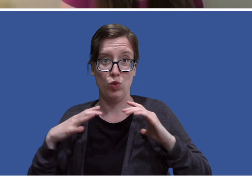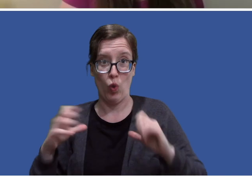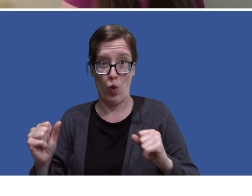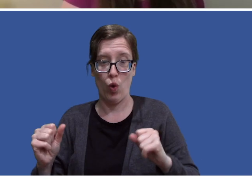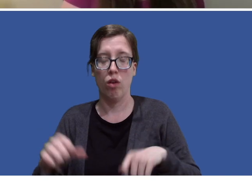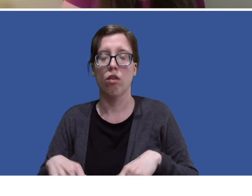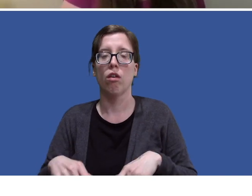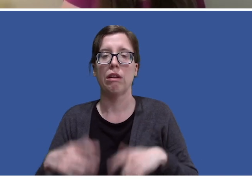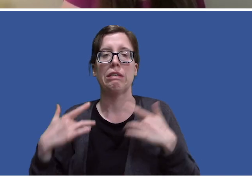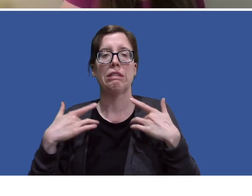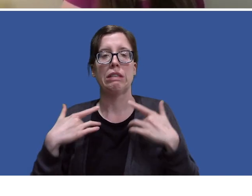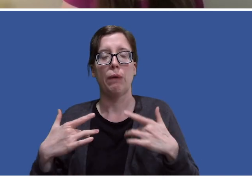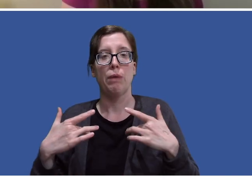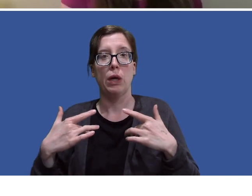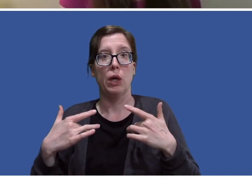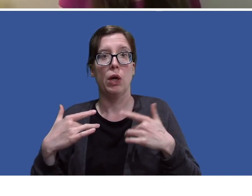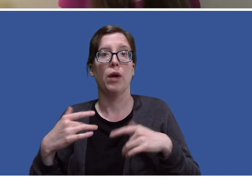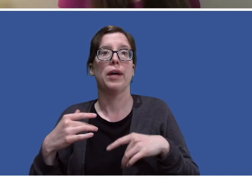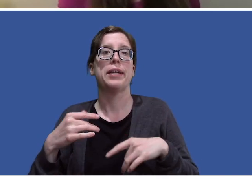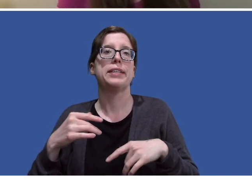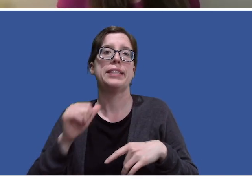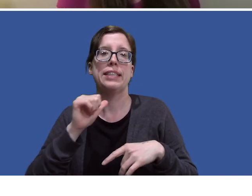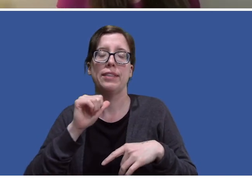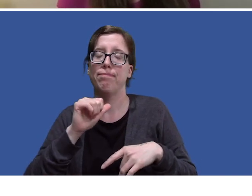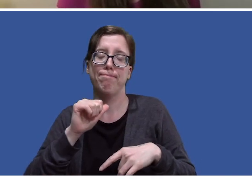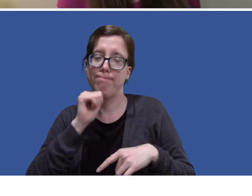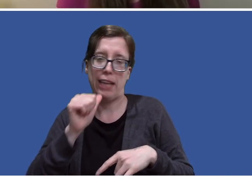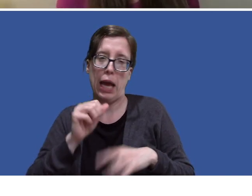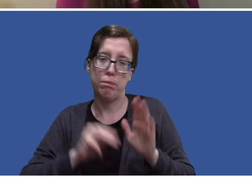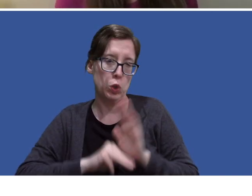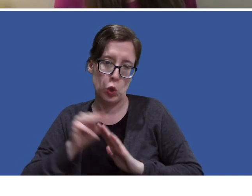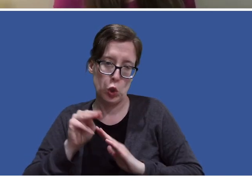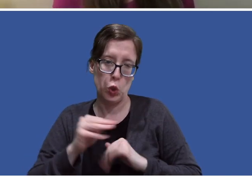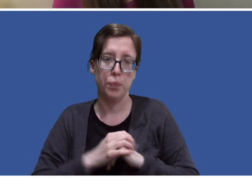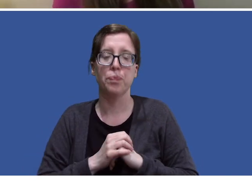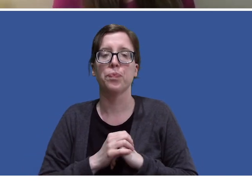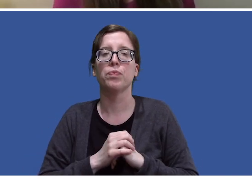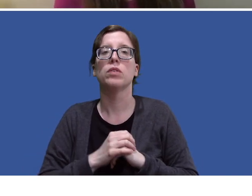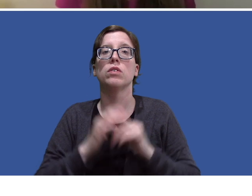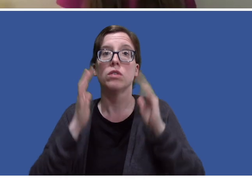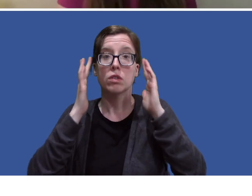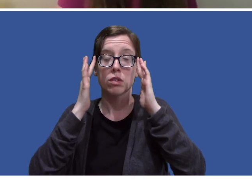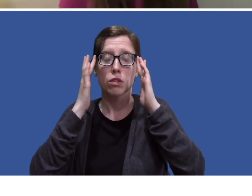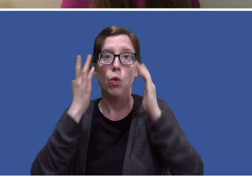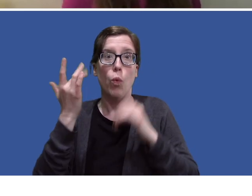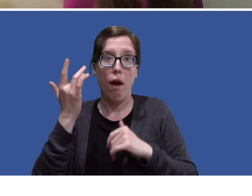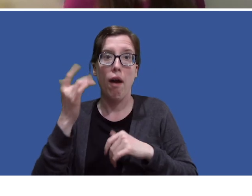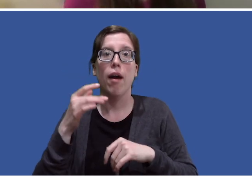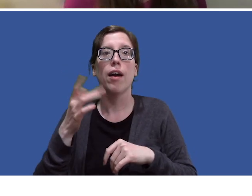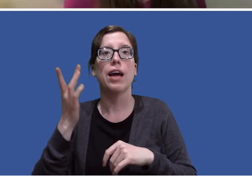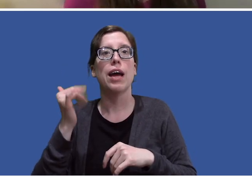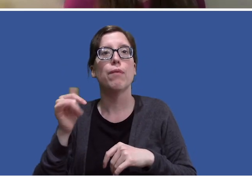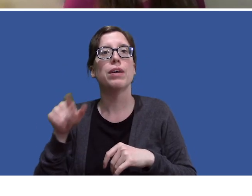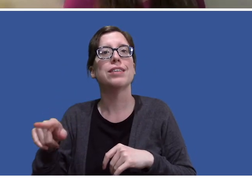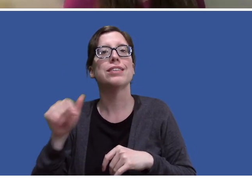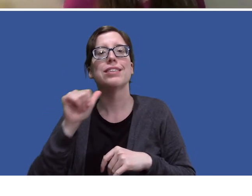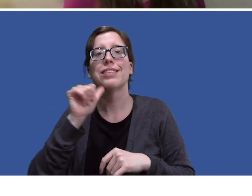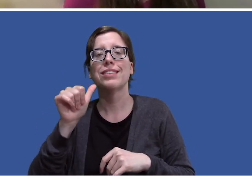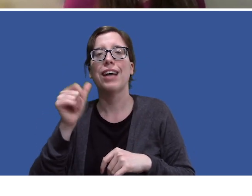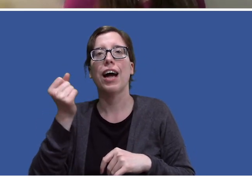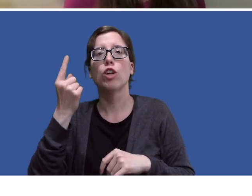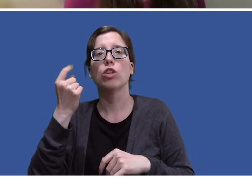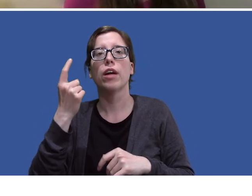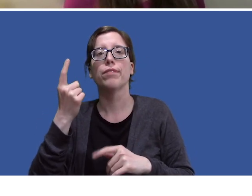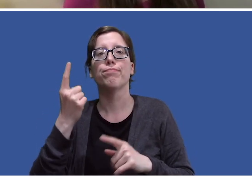is likely due to the fact that they're not picking up on the cues that their peers are